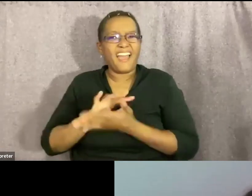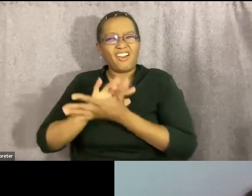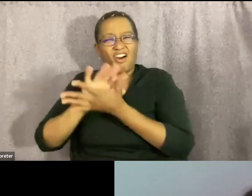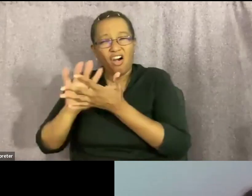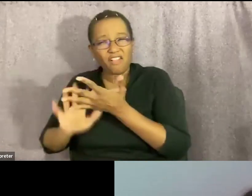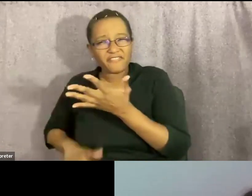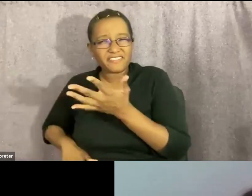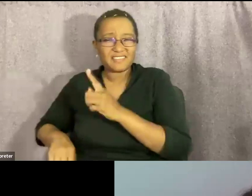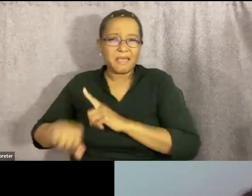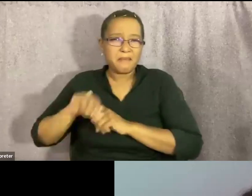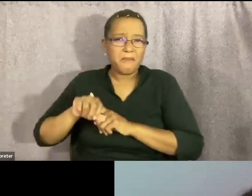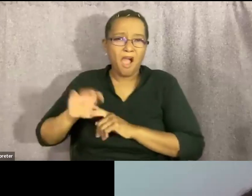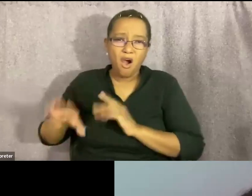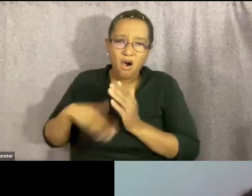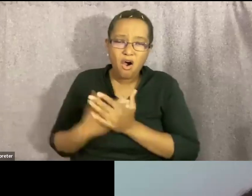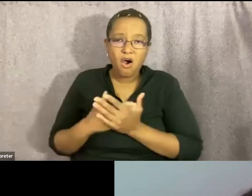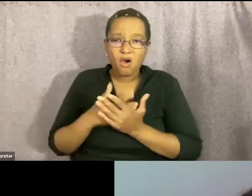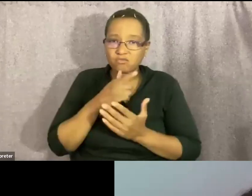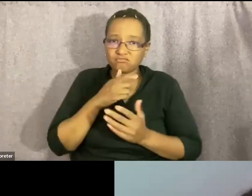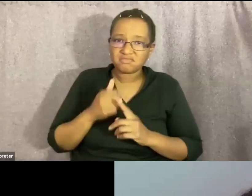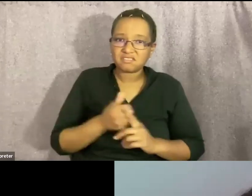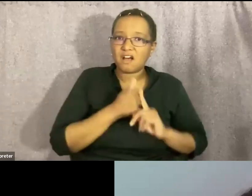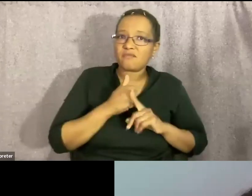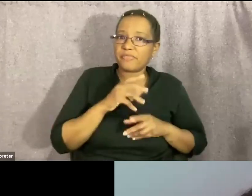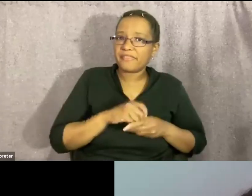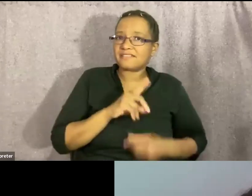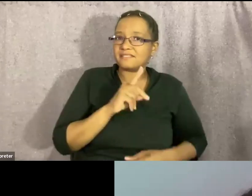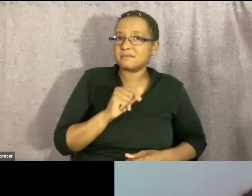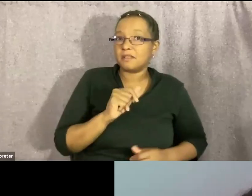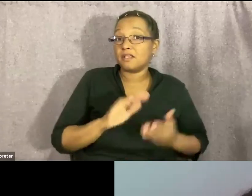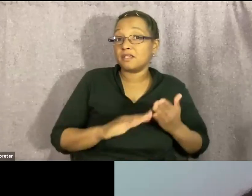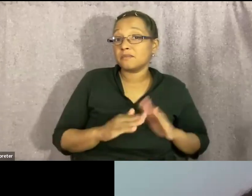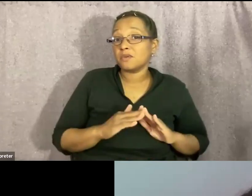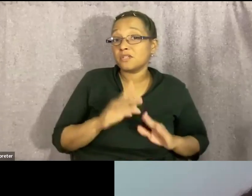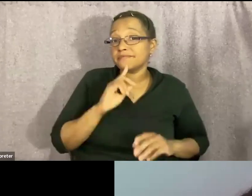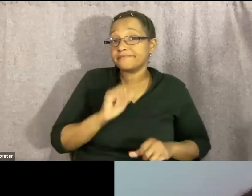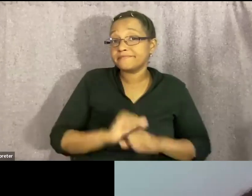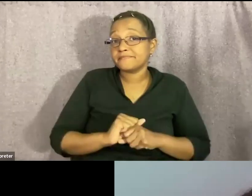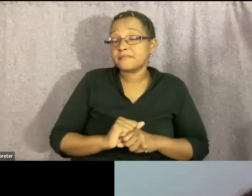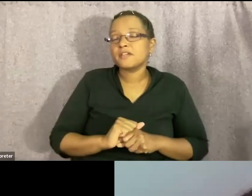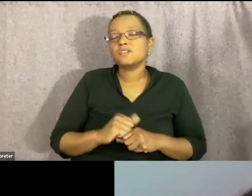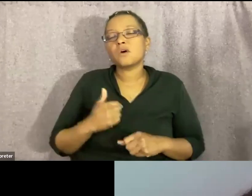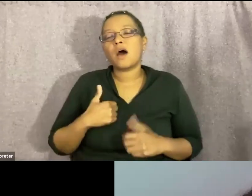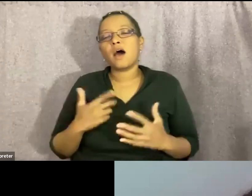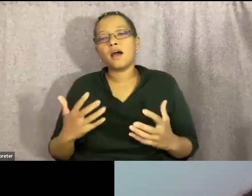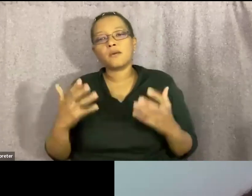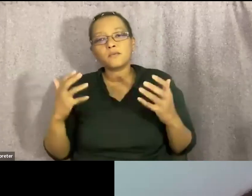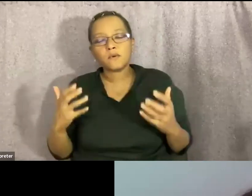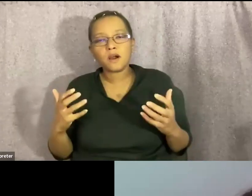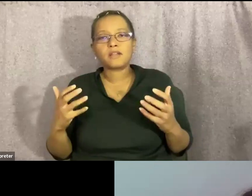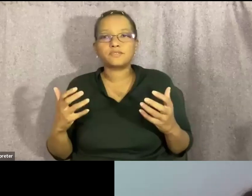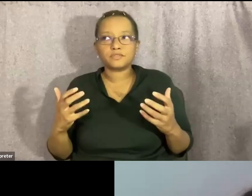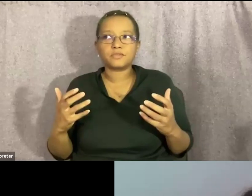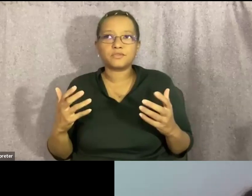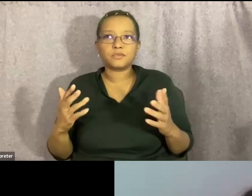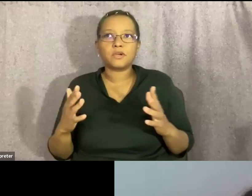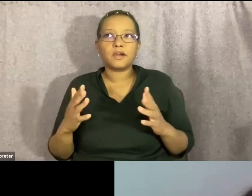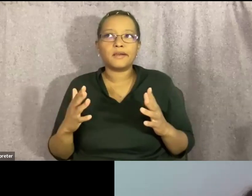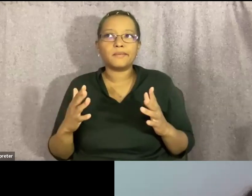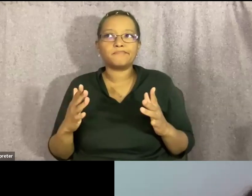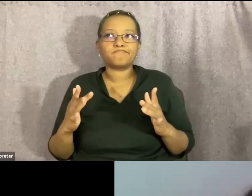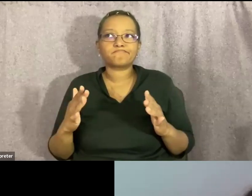systemic issues. And I do have personal stories related to the